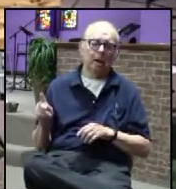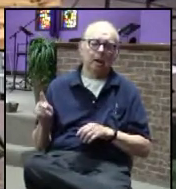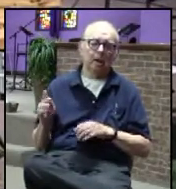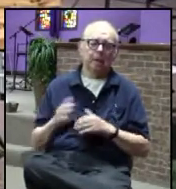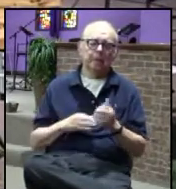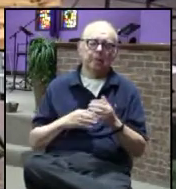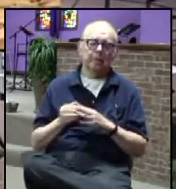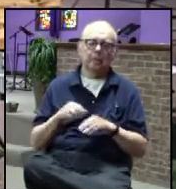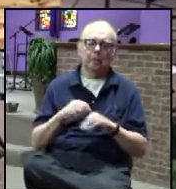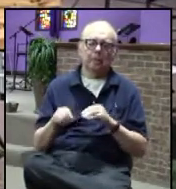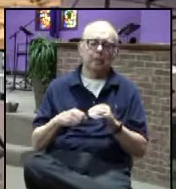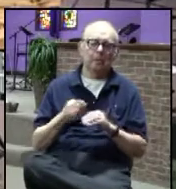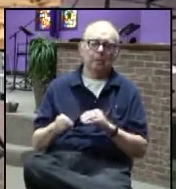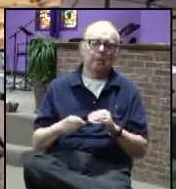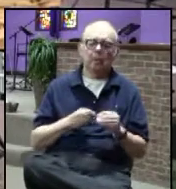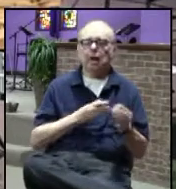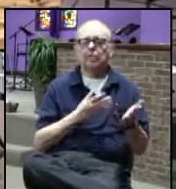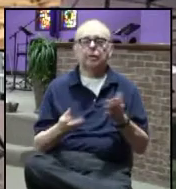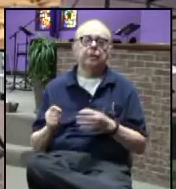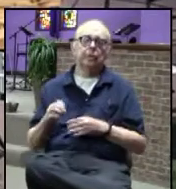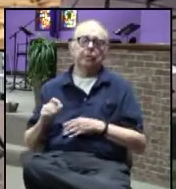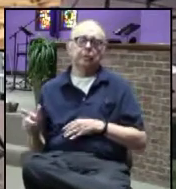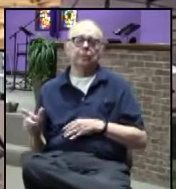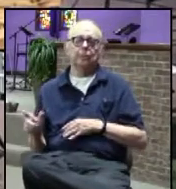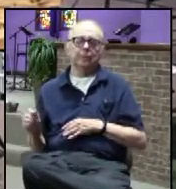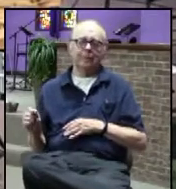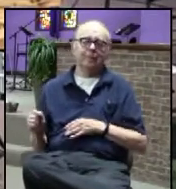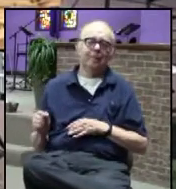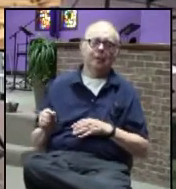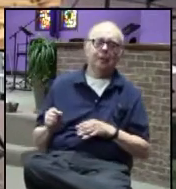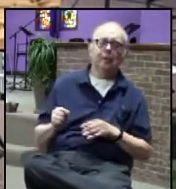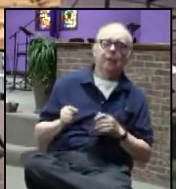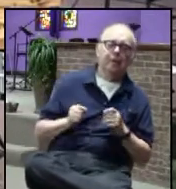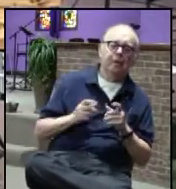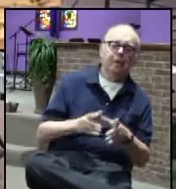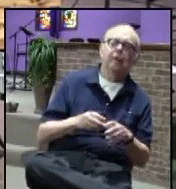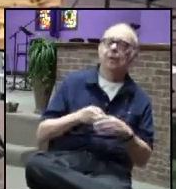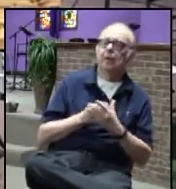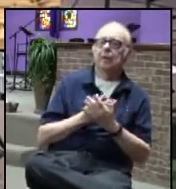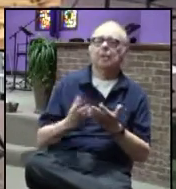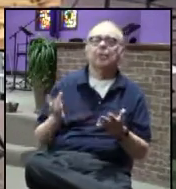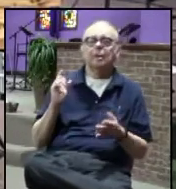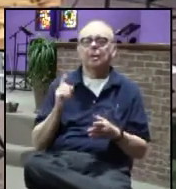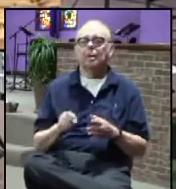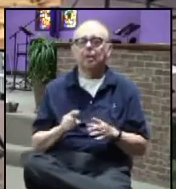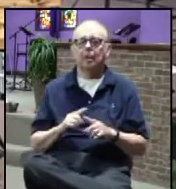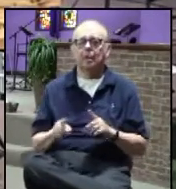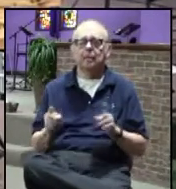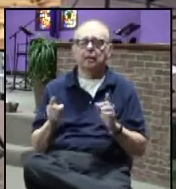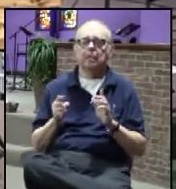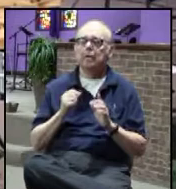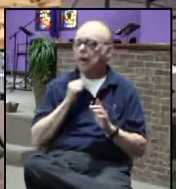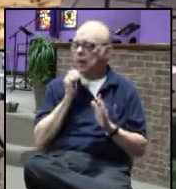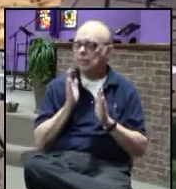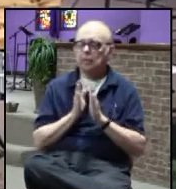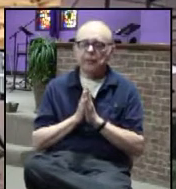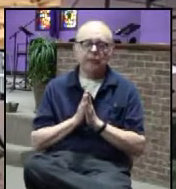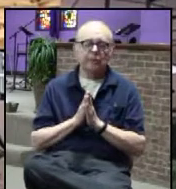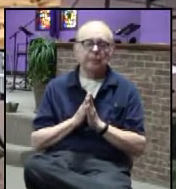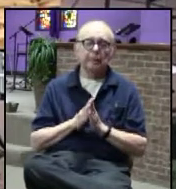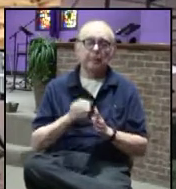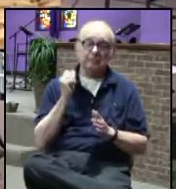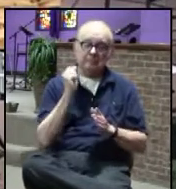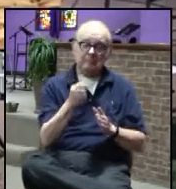here, I will carry your tools. I will run and get whatever you need, but don't ask me to hammer a nail.